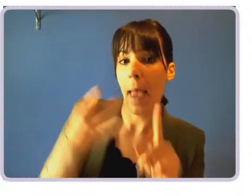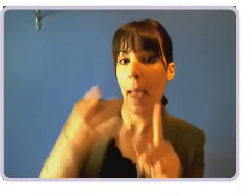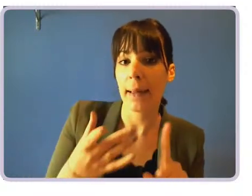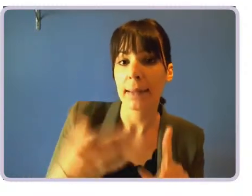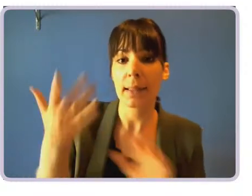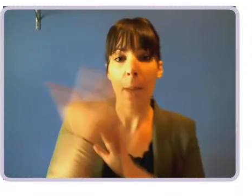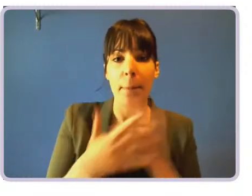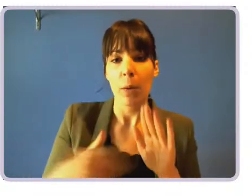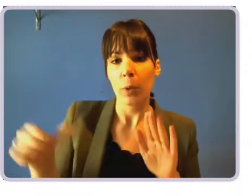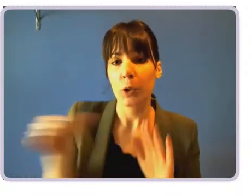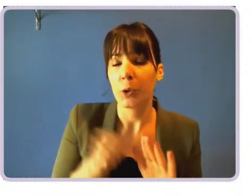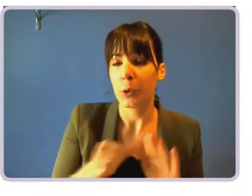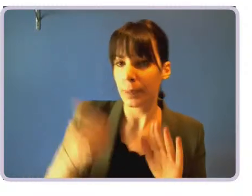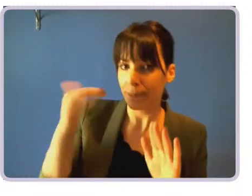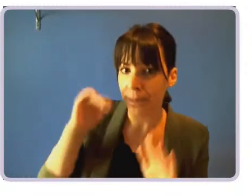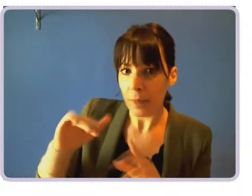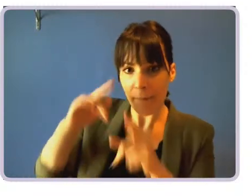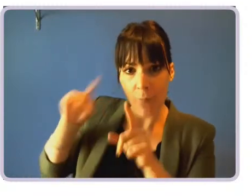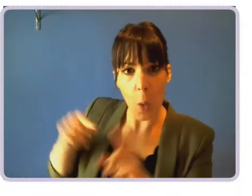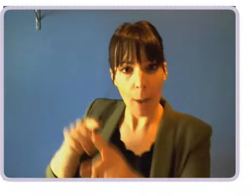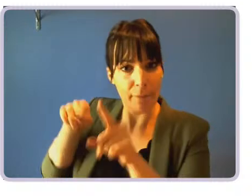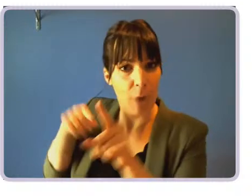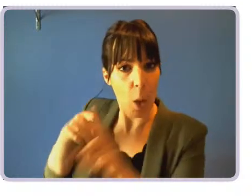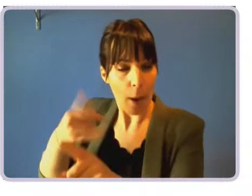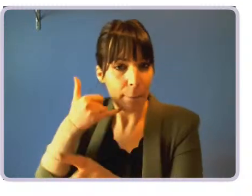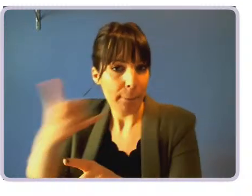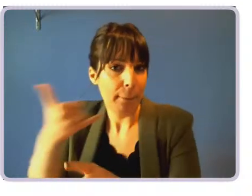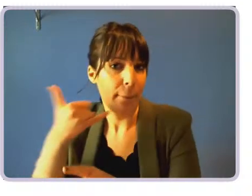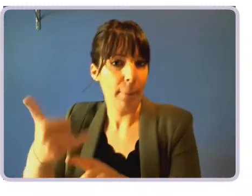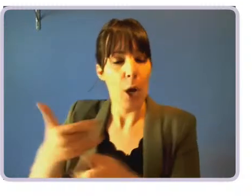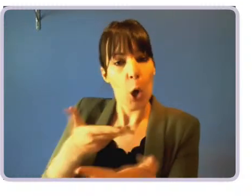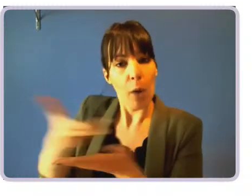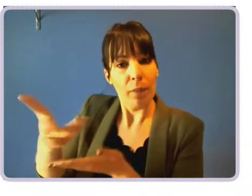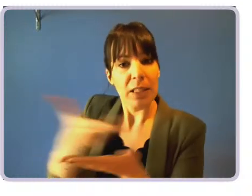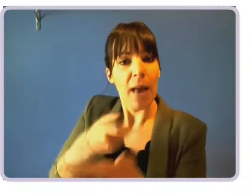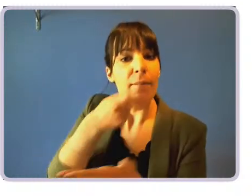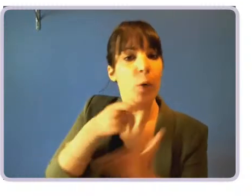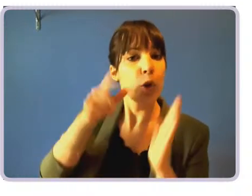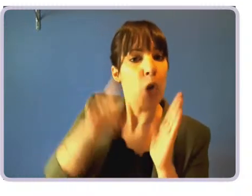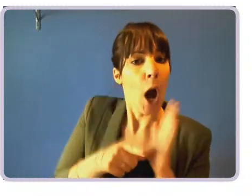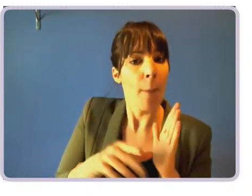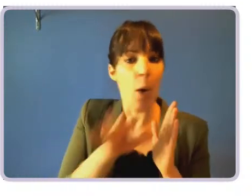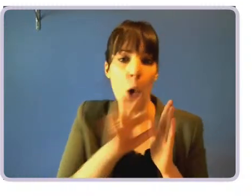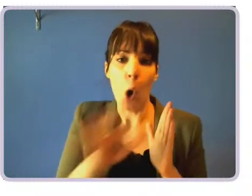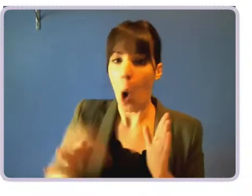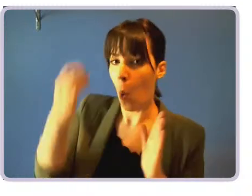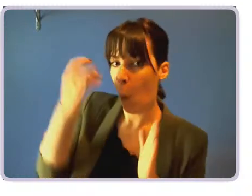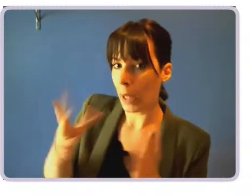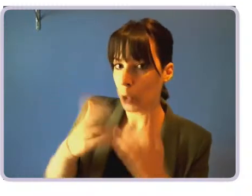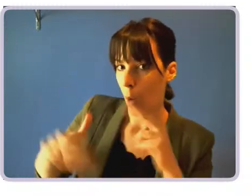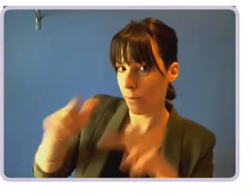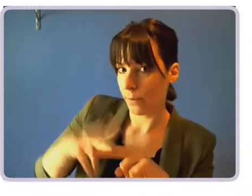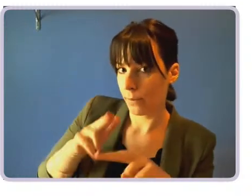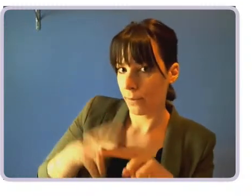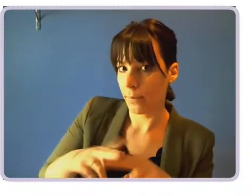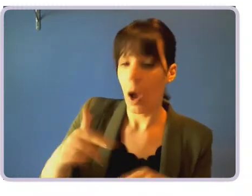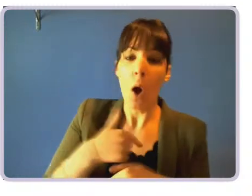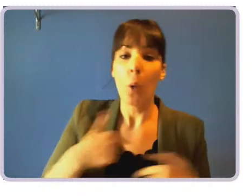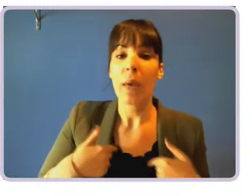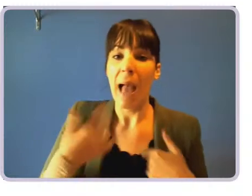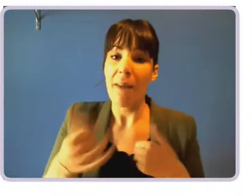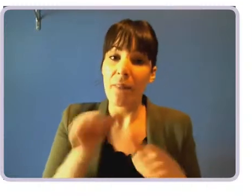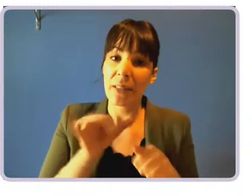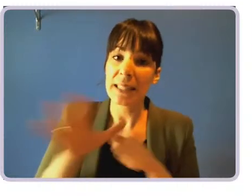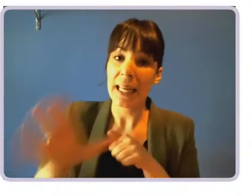need to have a number of conversations. And we've had a great offer from Red Cross to assist with this program.